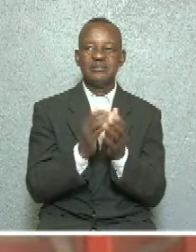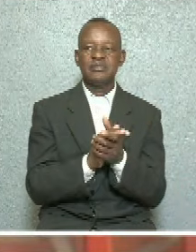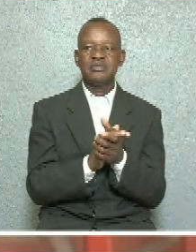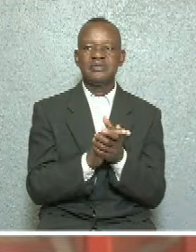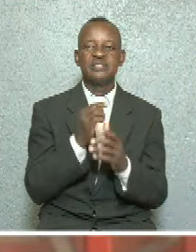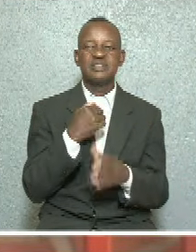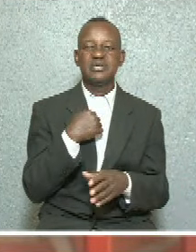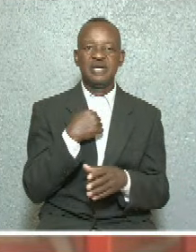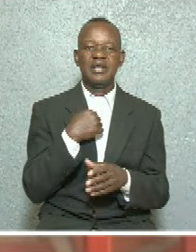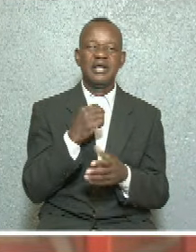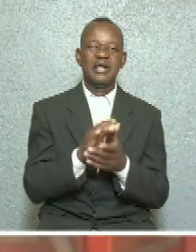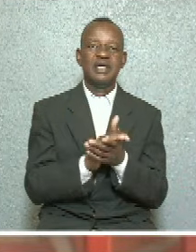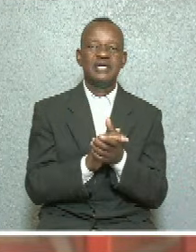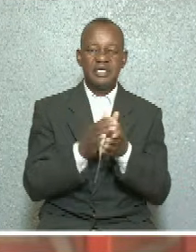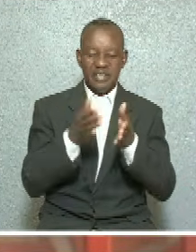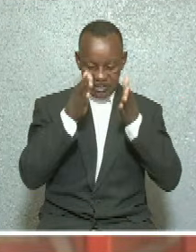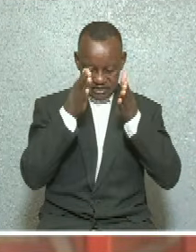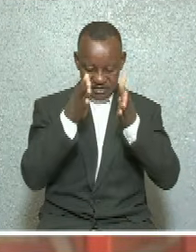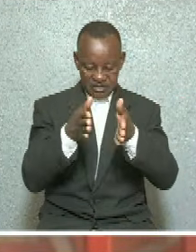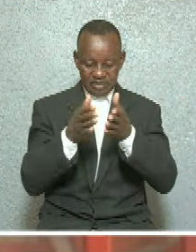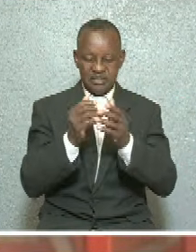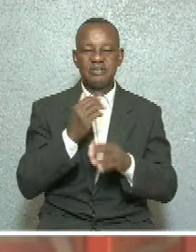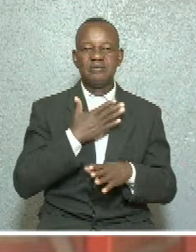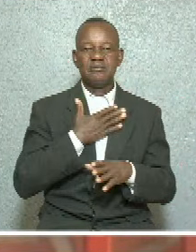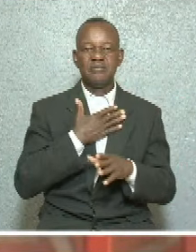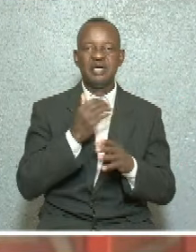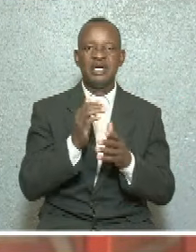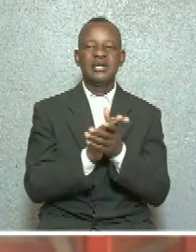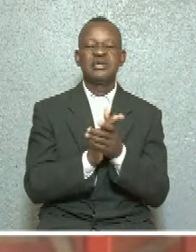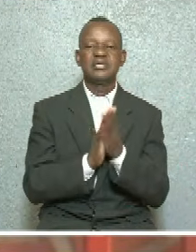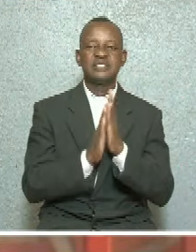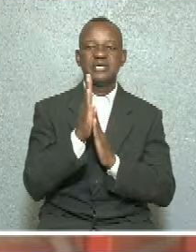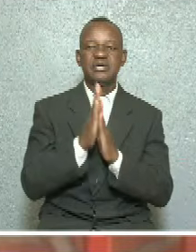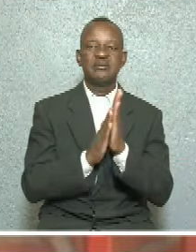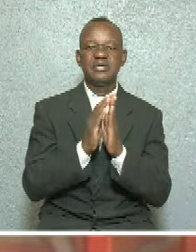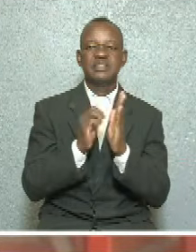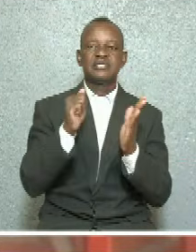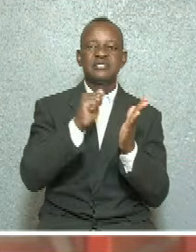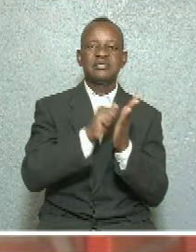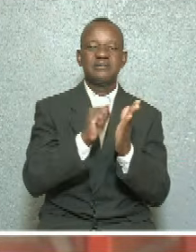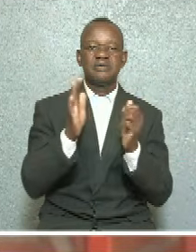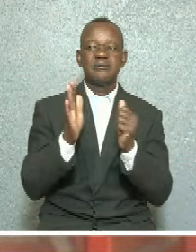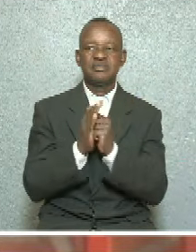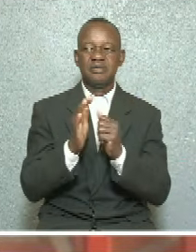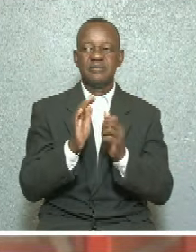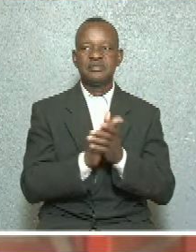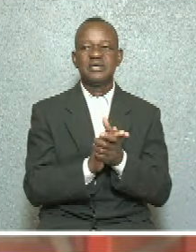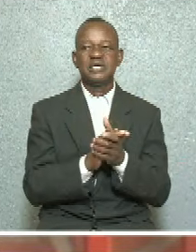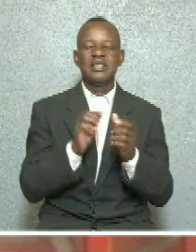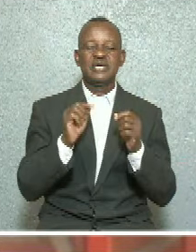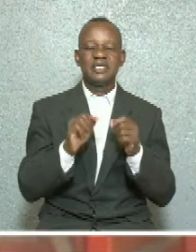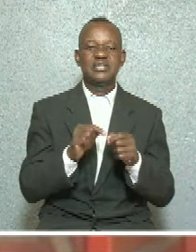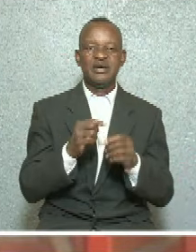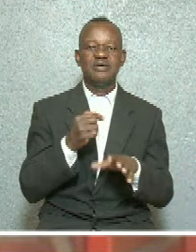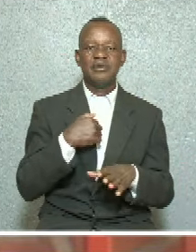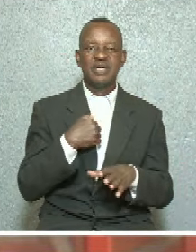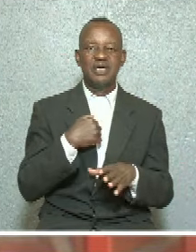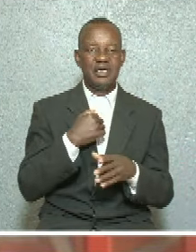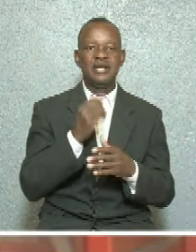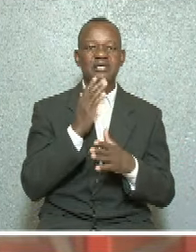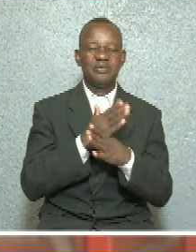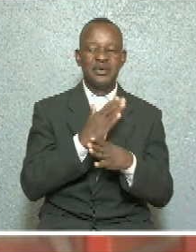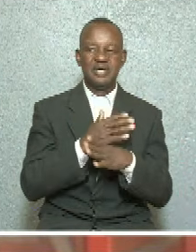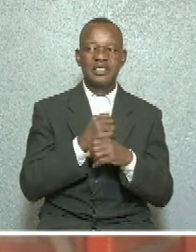and so on. So Pay has played a pivotal role to where I am right now. As I stand, I'm